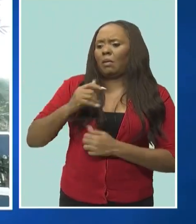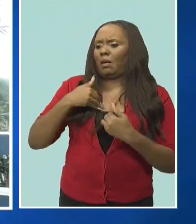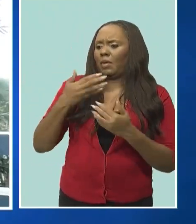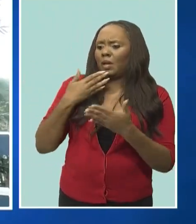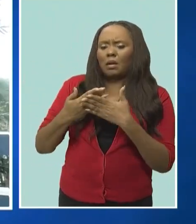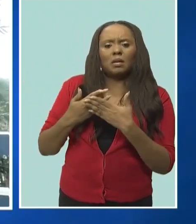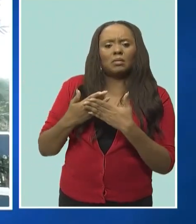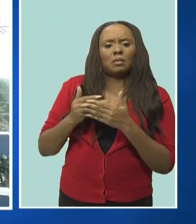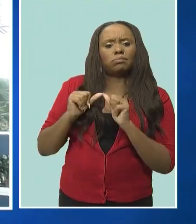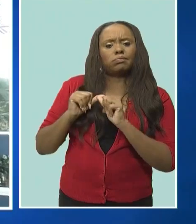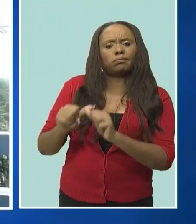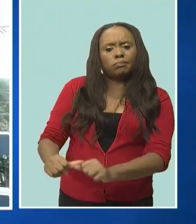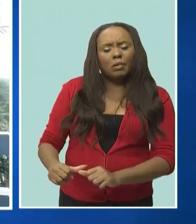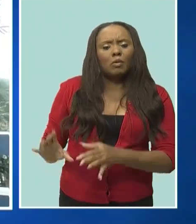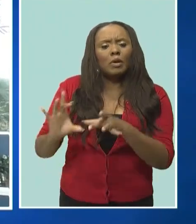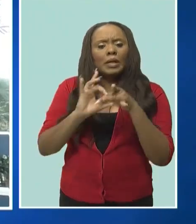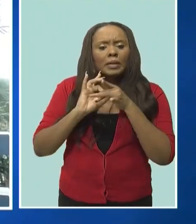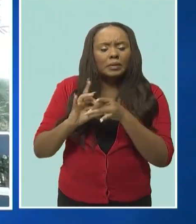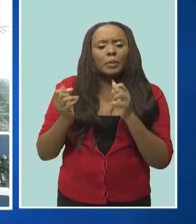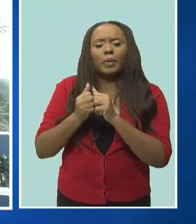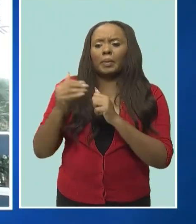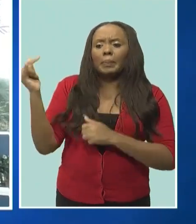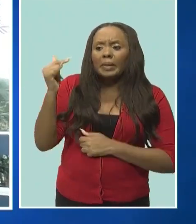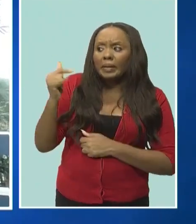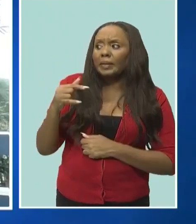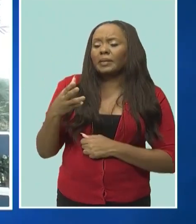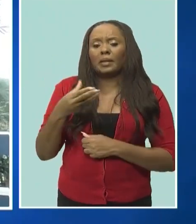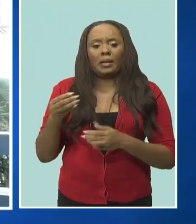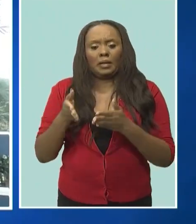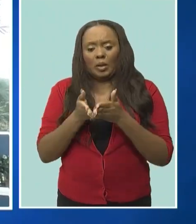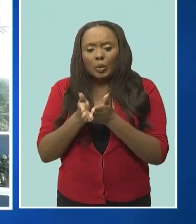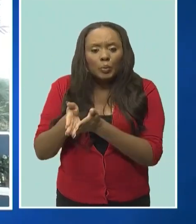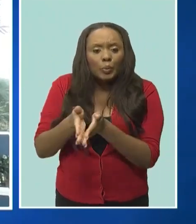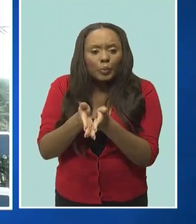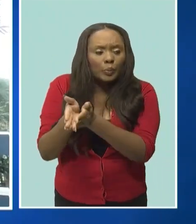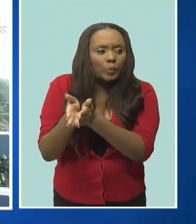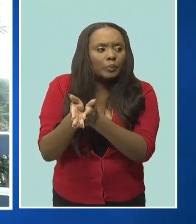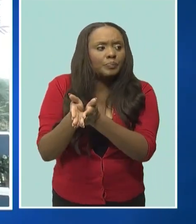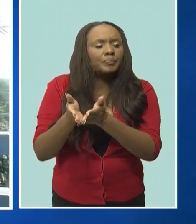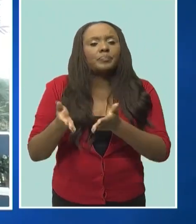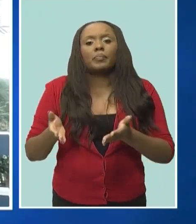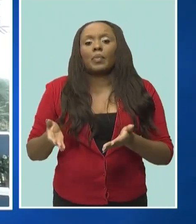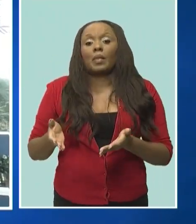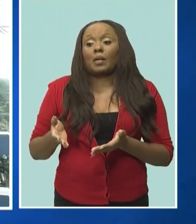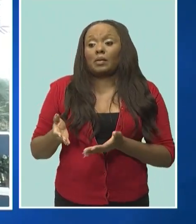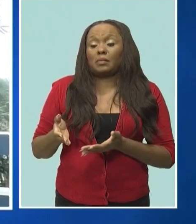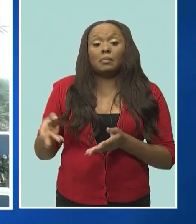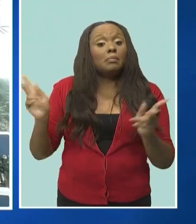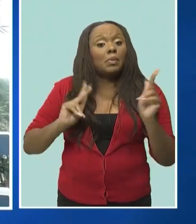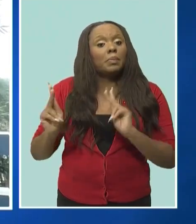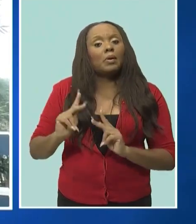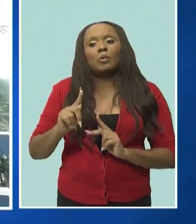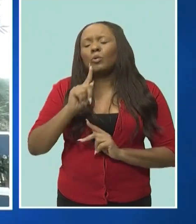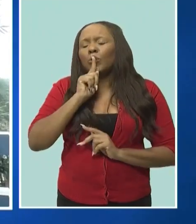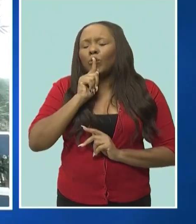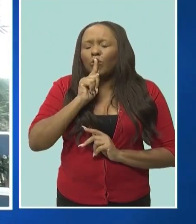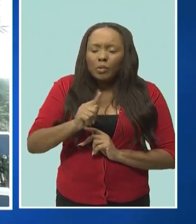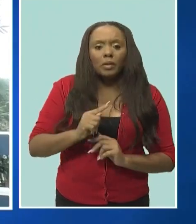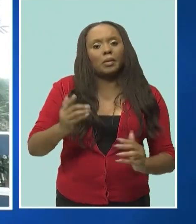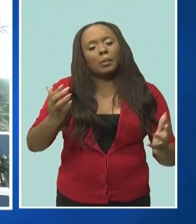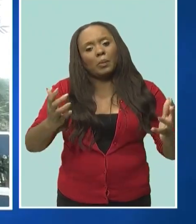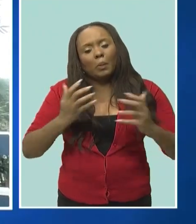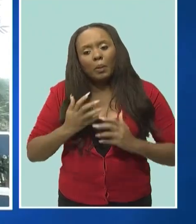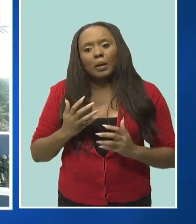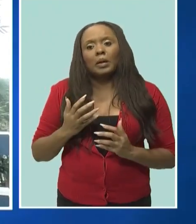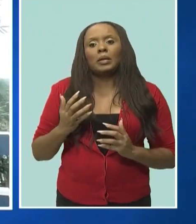with airlines, with cruise lines, they tell us that they want to come to Barbados. Barbados